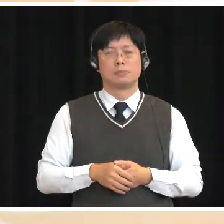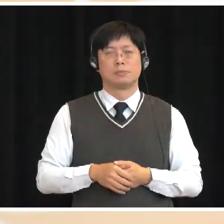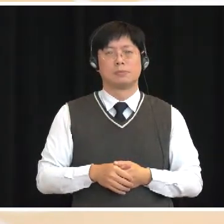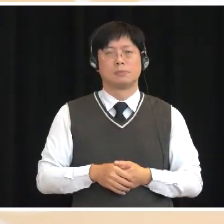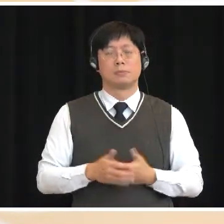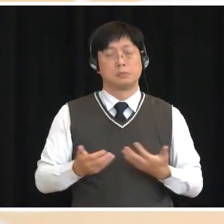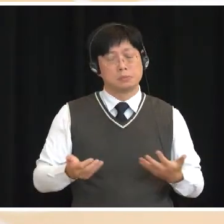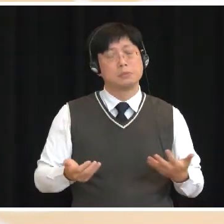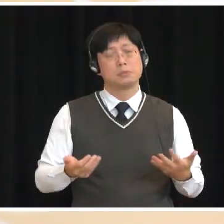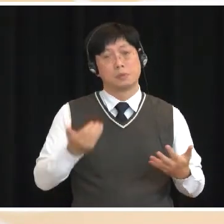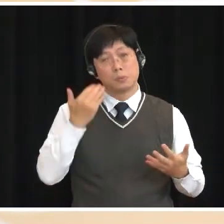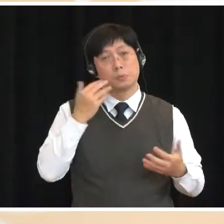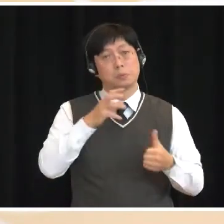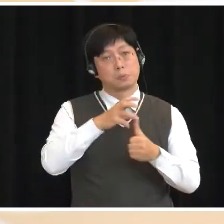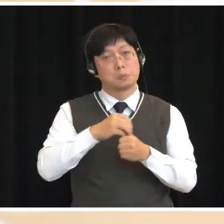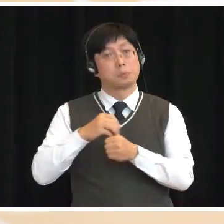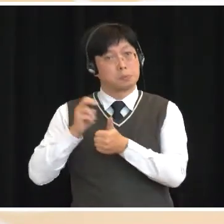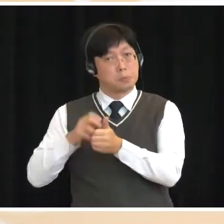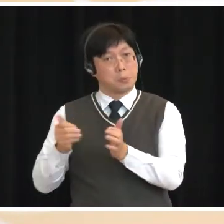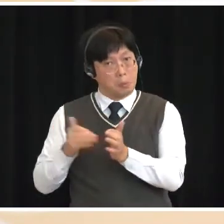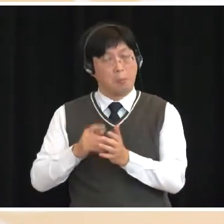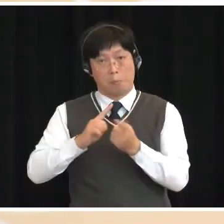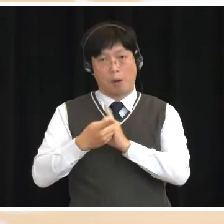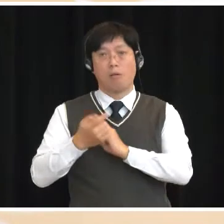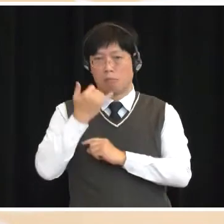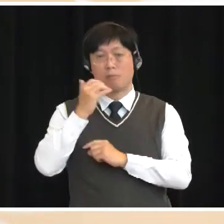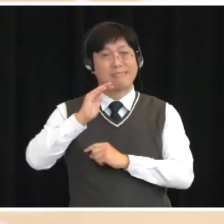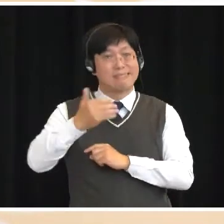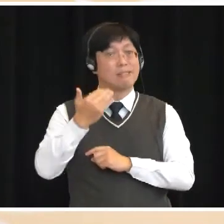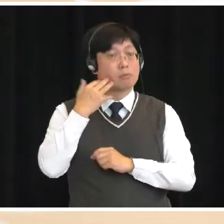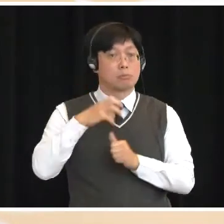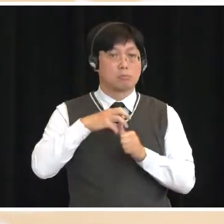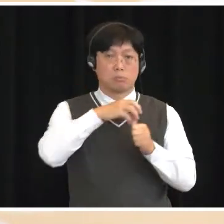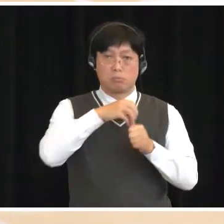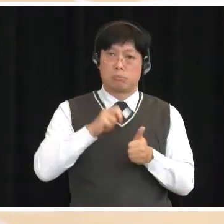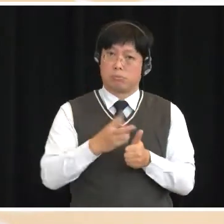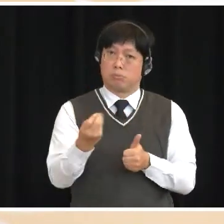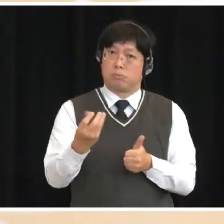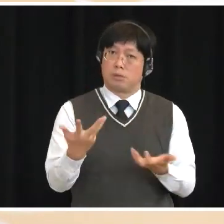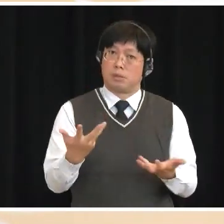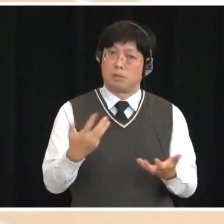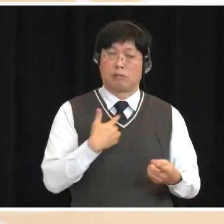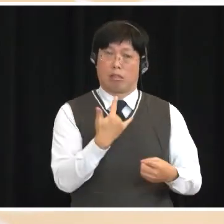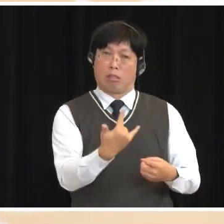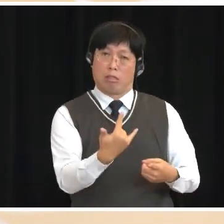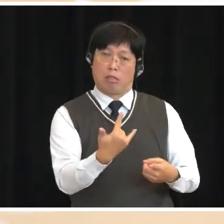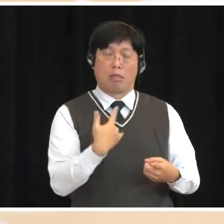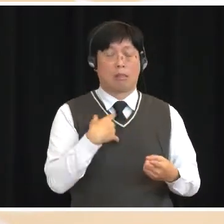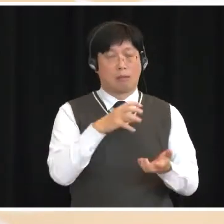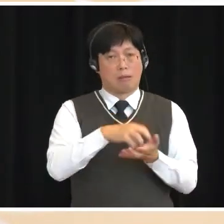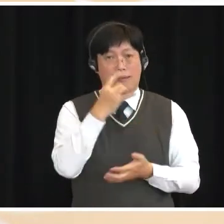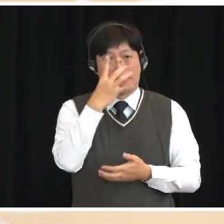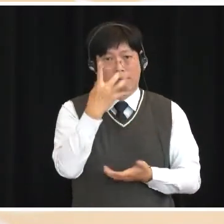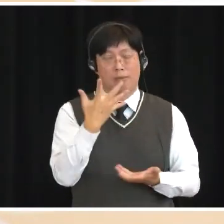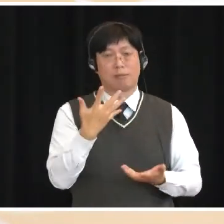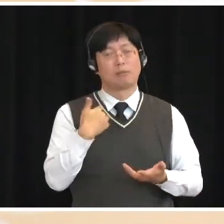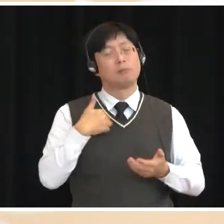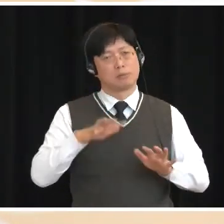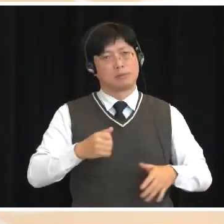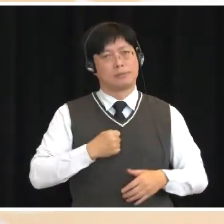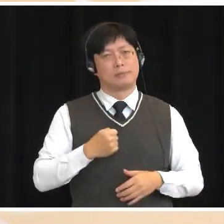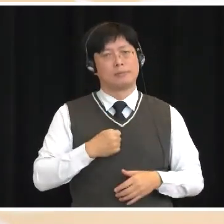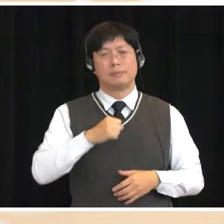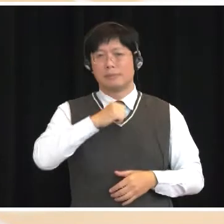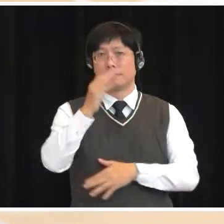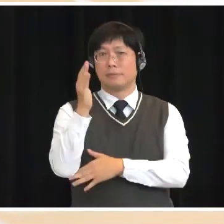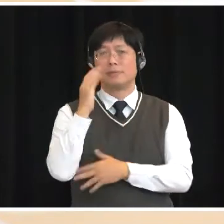some services, it's certainly hindering the development of the child due to the stateless status of